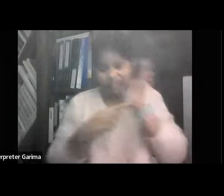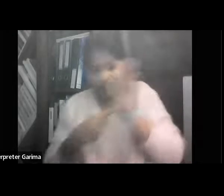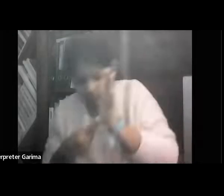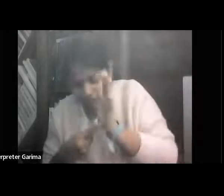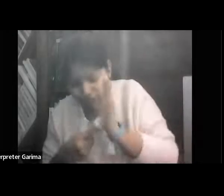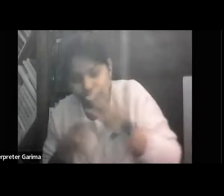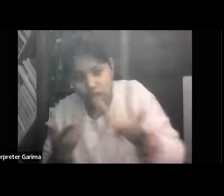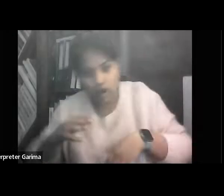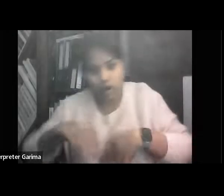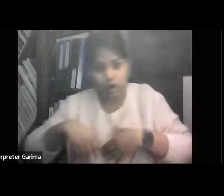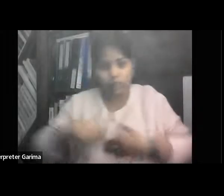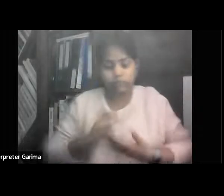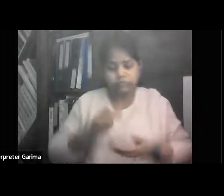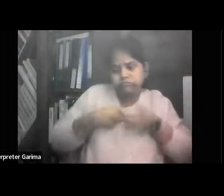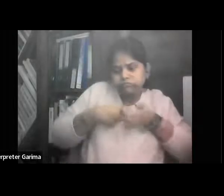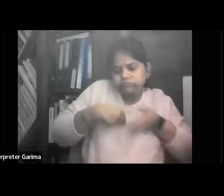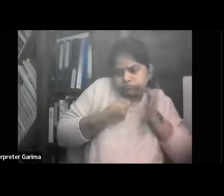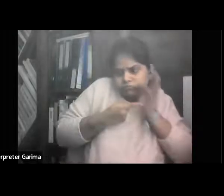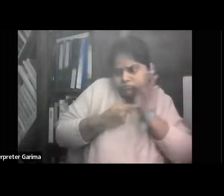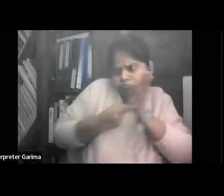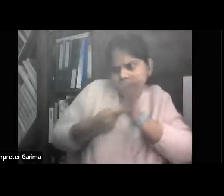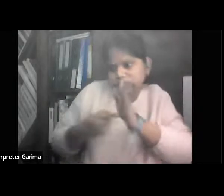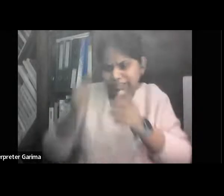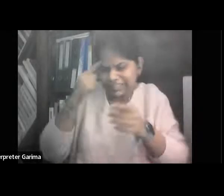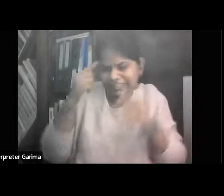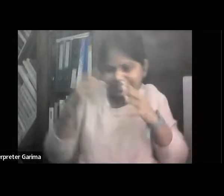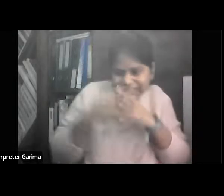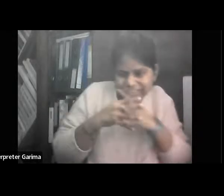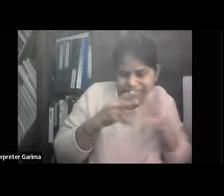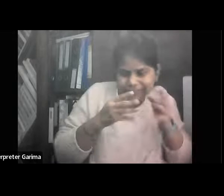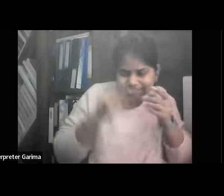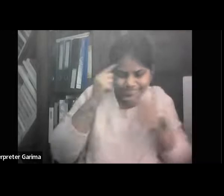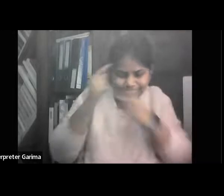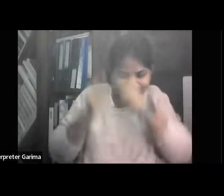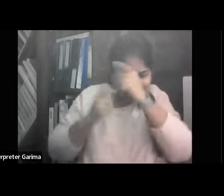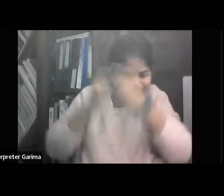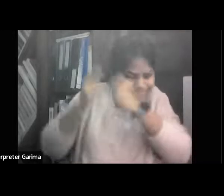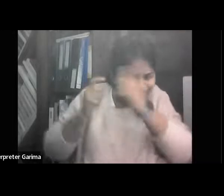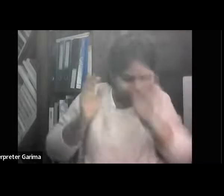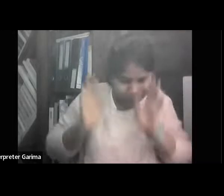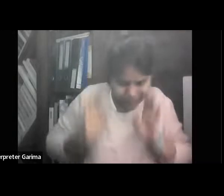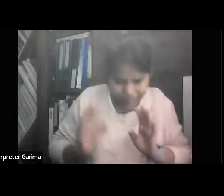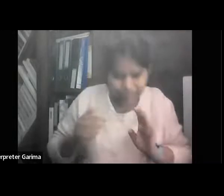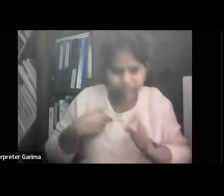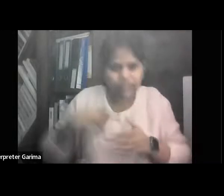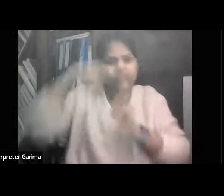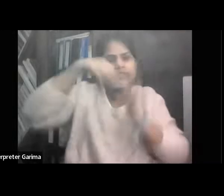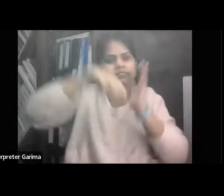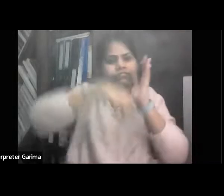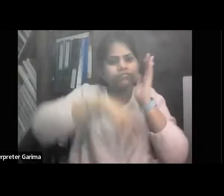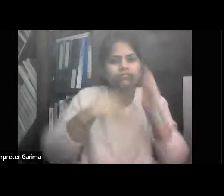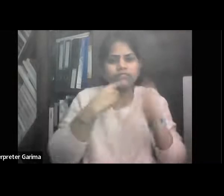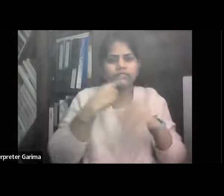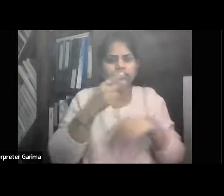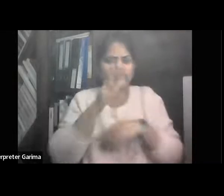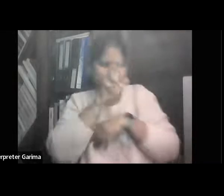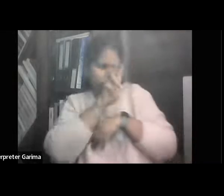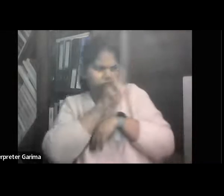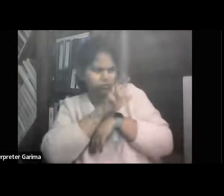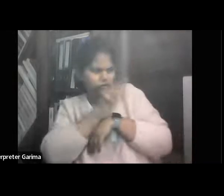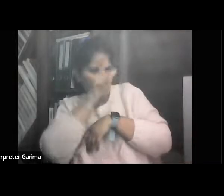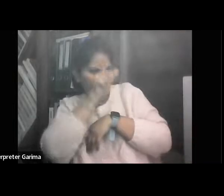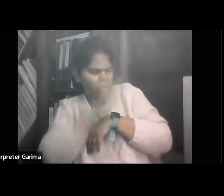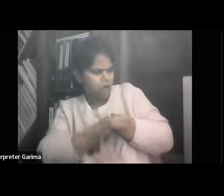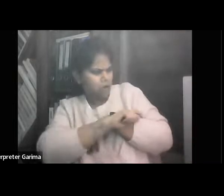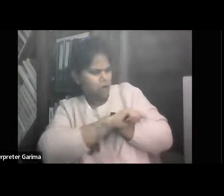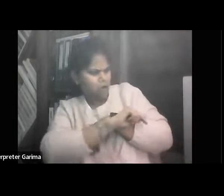aesthetic nervousness and ethical depth within the text. Quayson observed that every body is subject